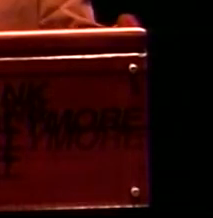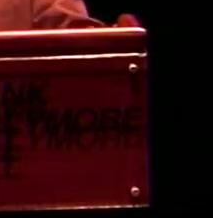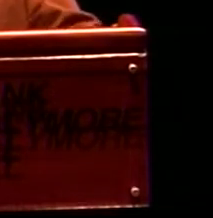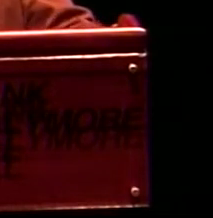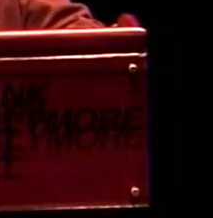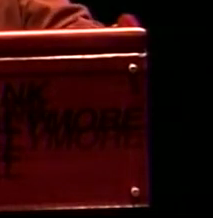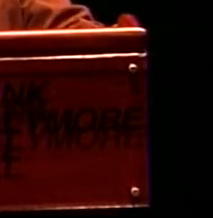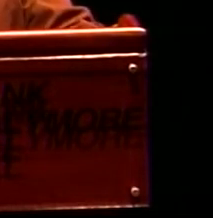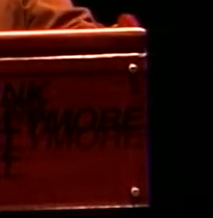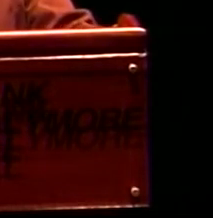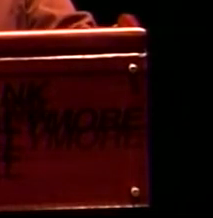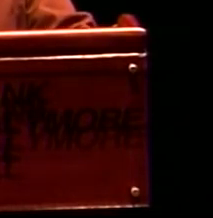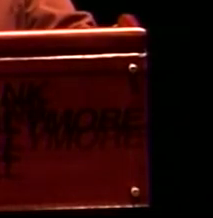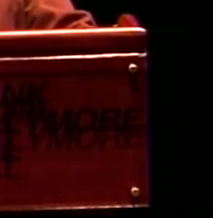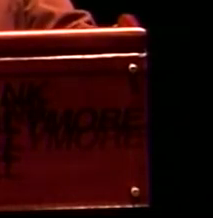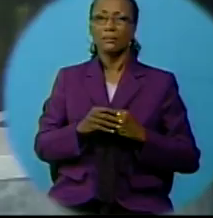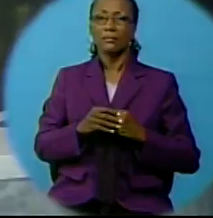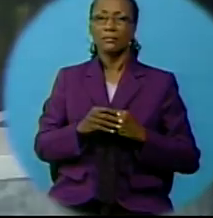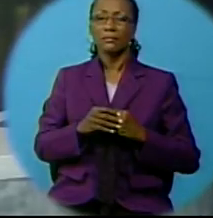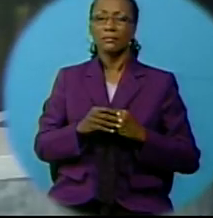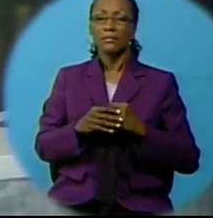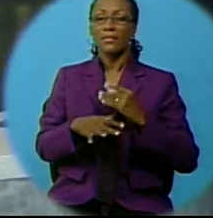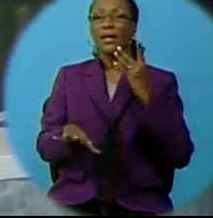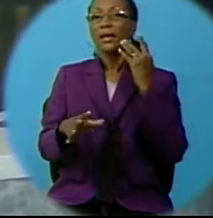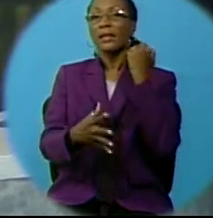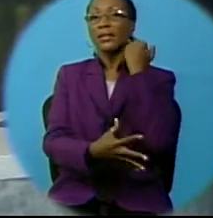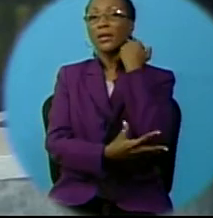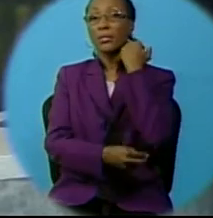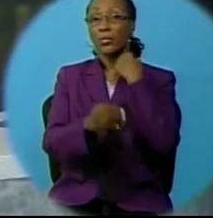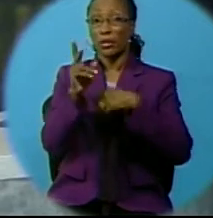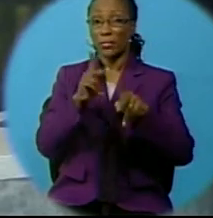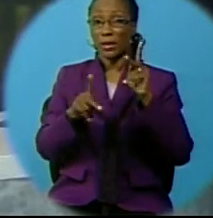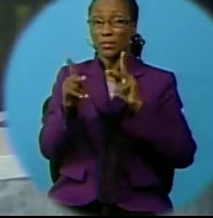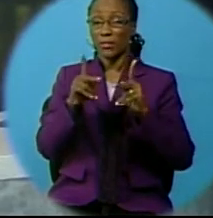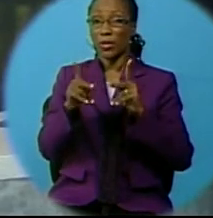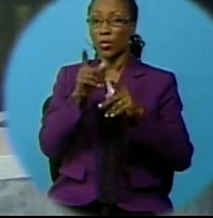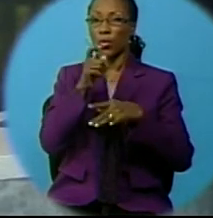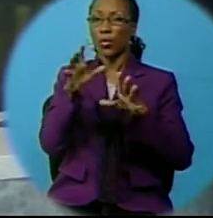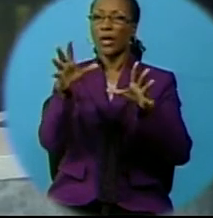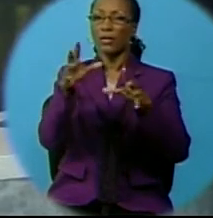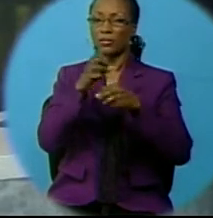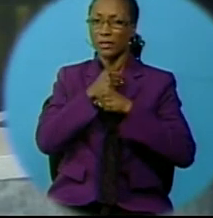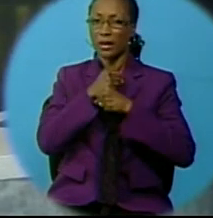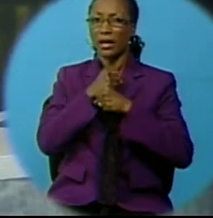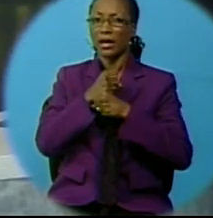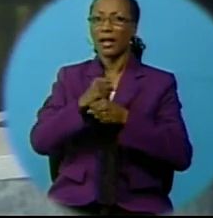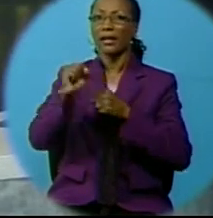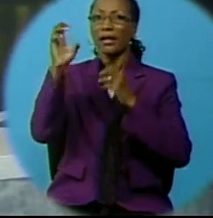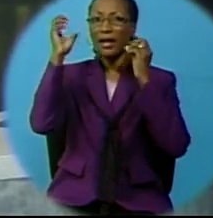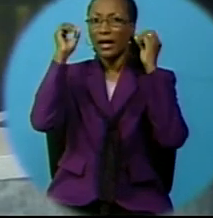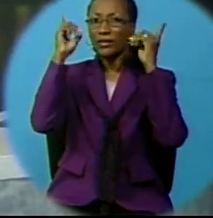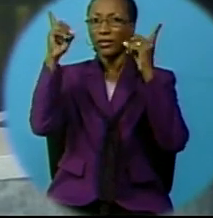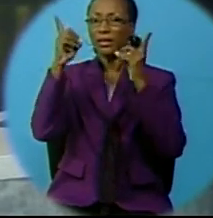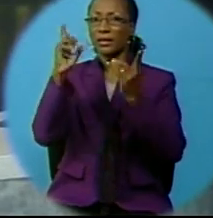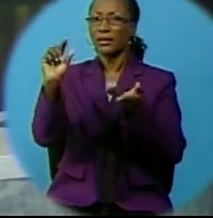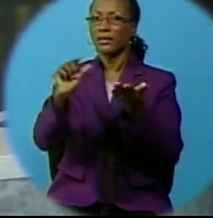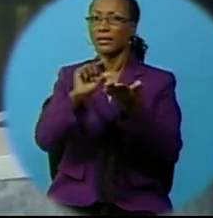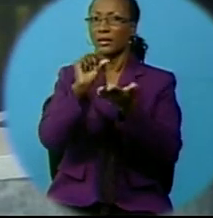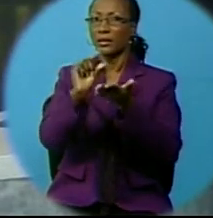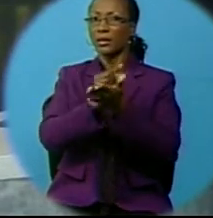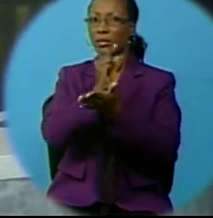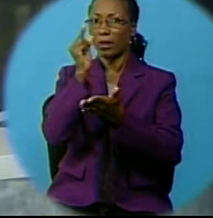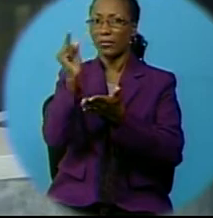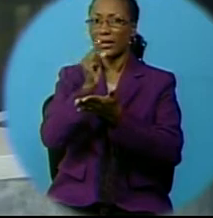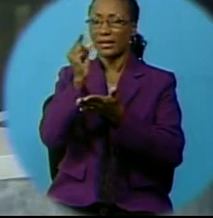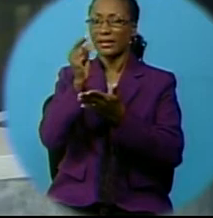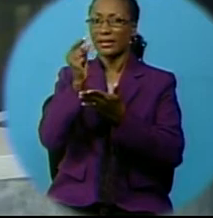way except, of course, to play lotto. The number of poor people acquiring academic qualifications has increased in the last few